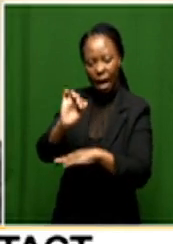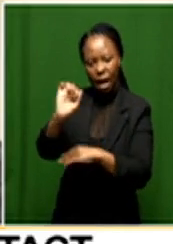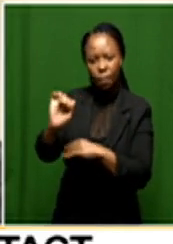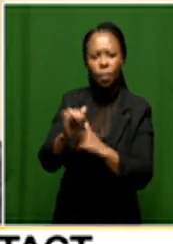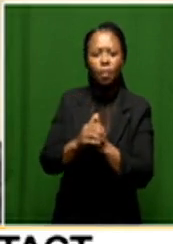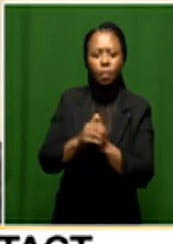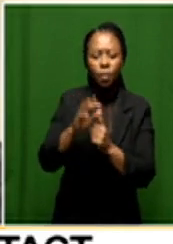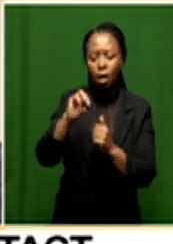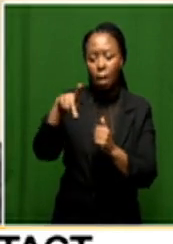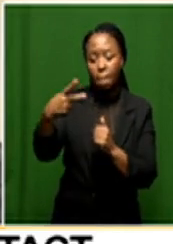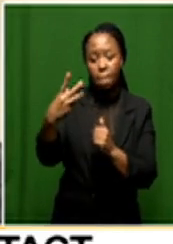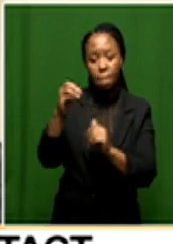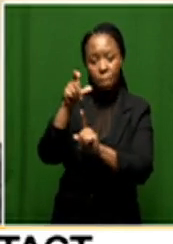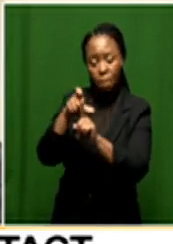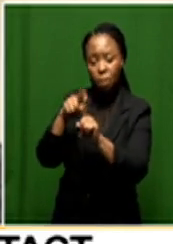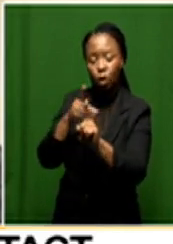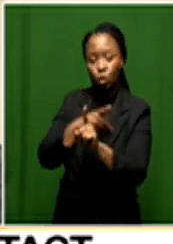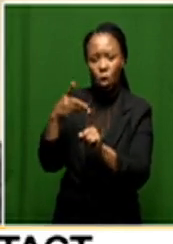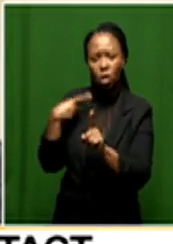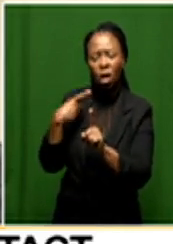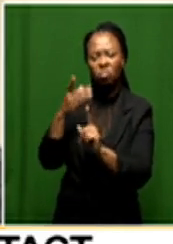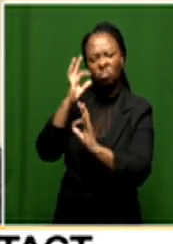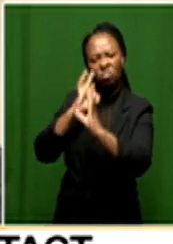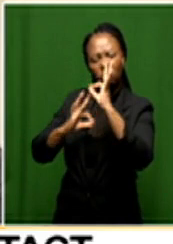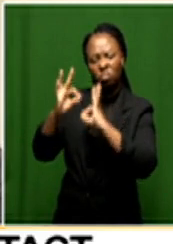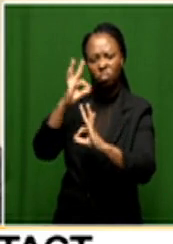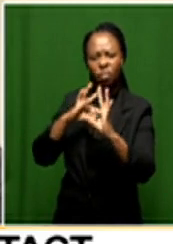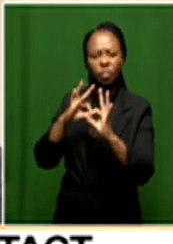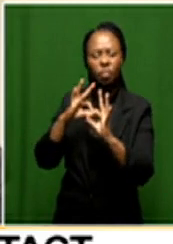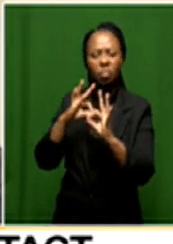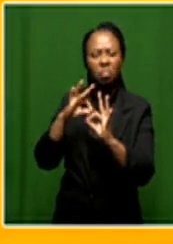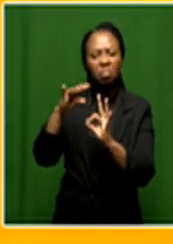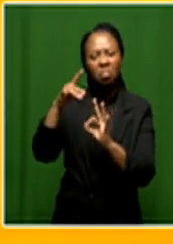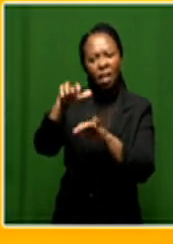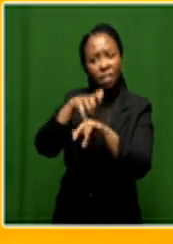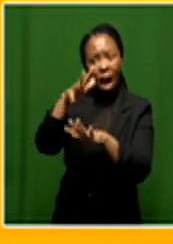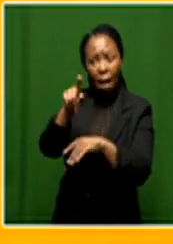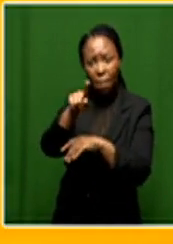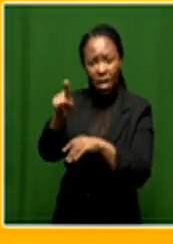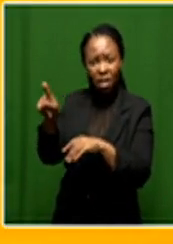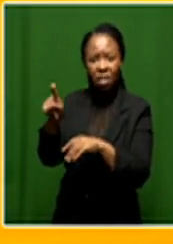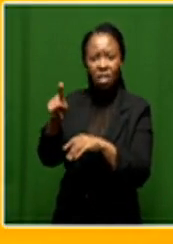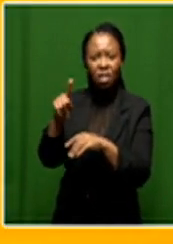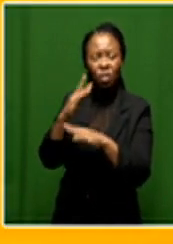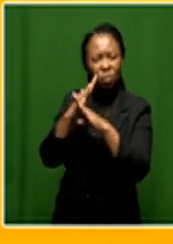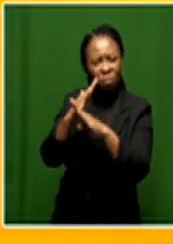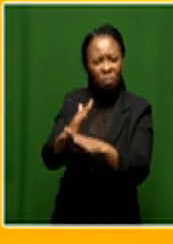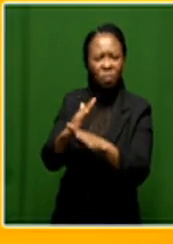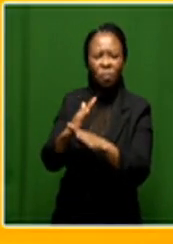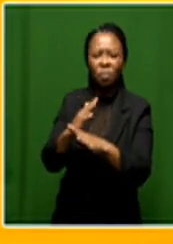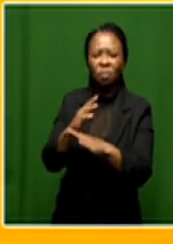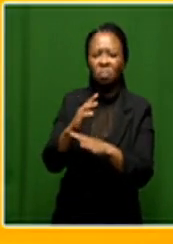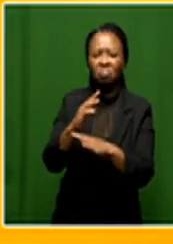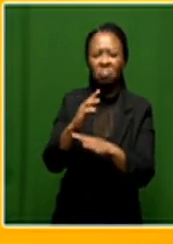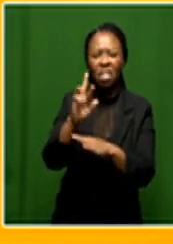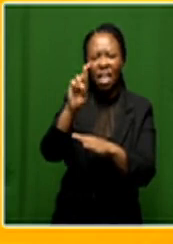is talking to us about the importance of farmers inoculating animals against Rift Valley fever, which can also